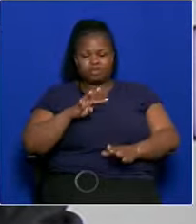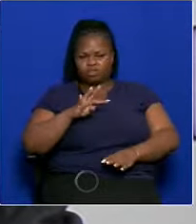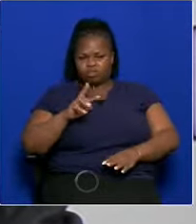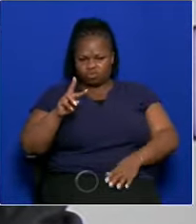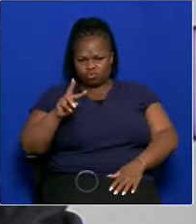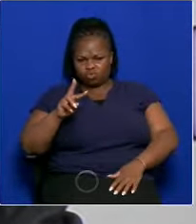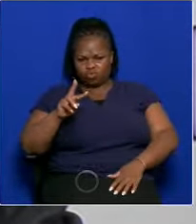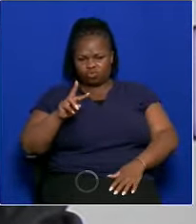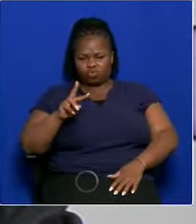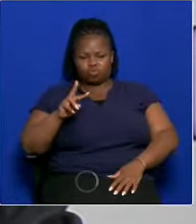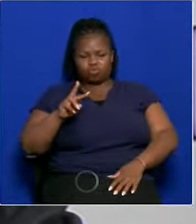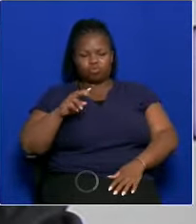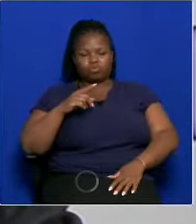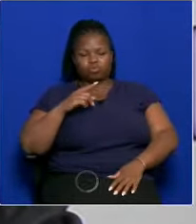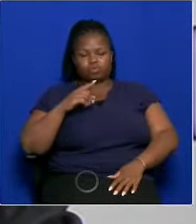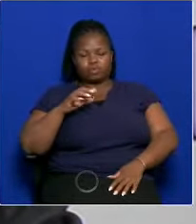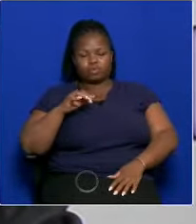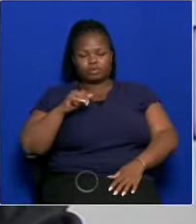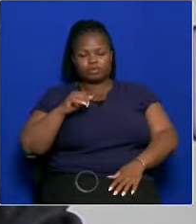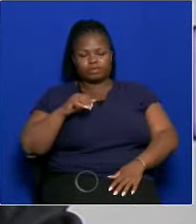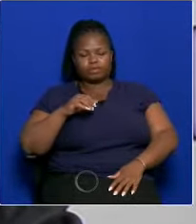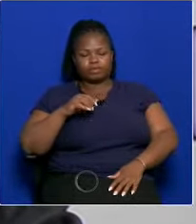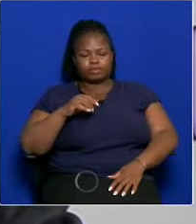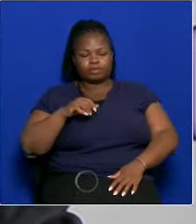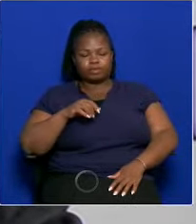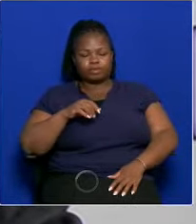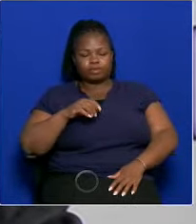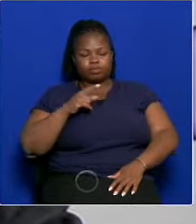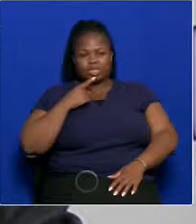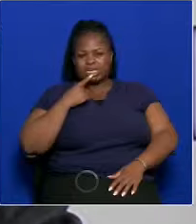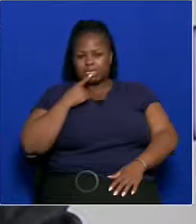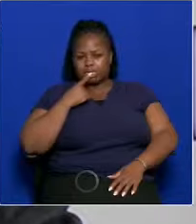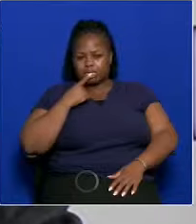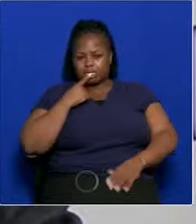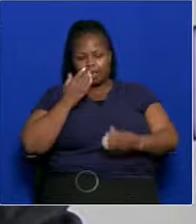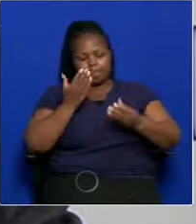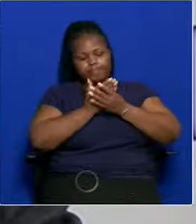of file 3.